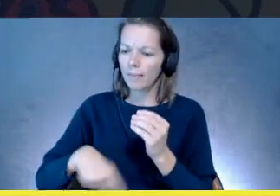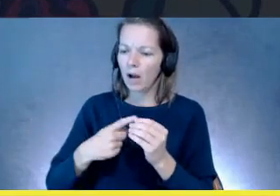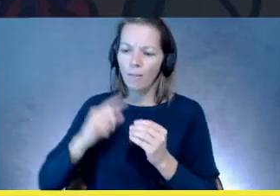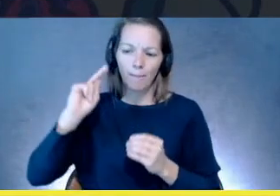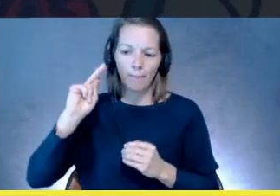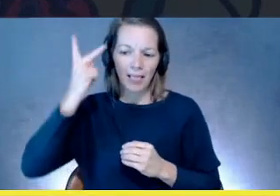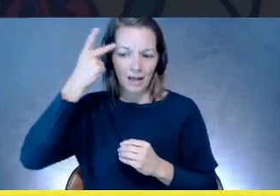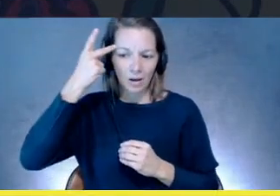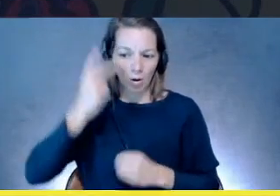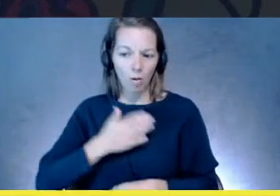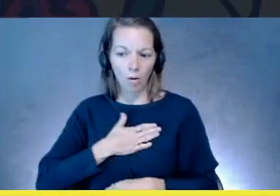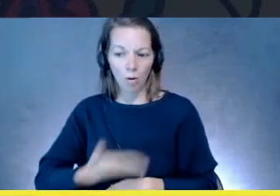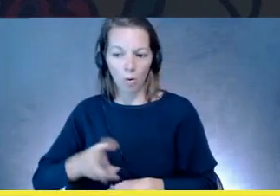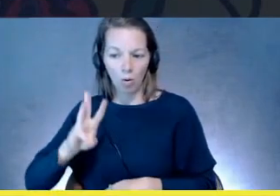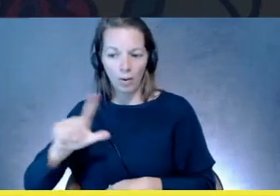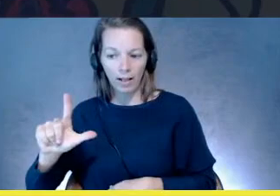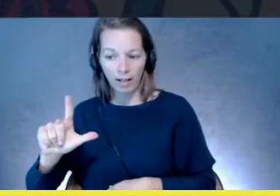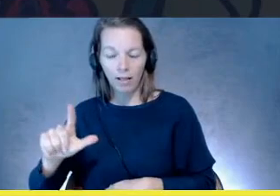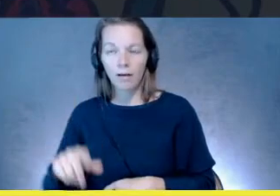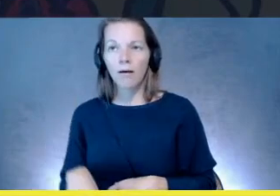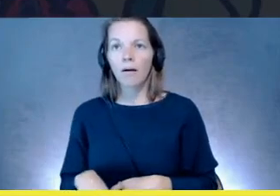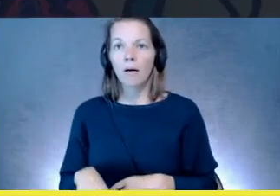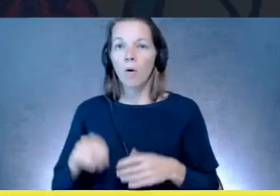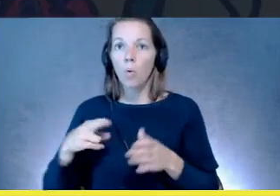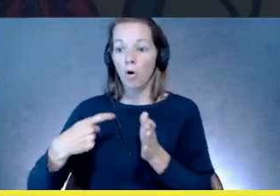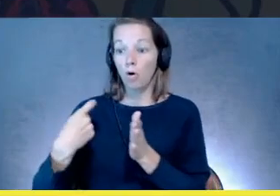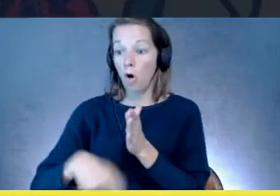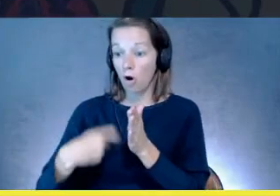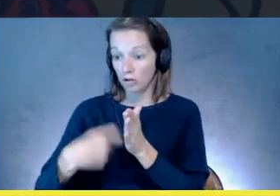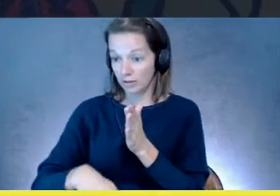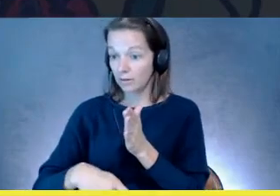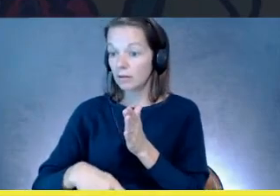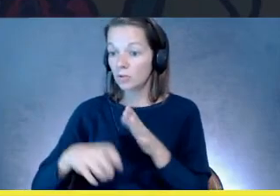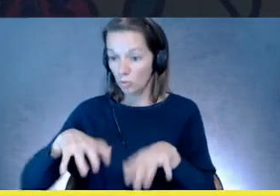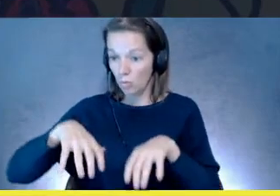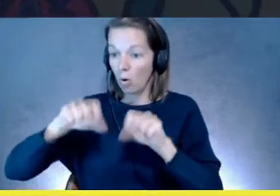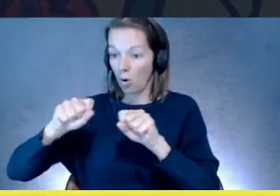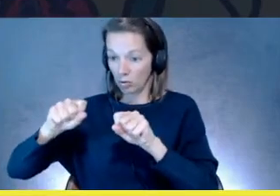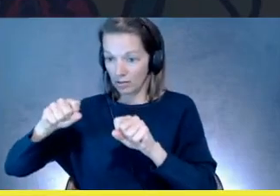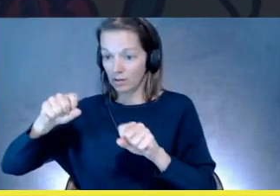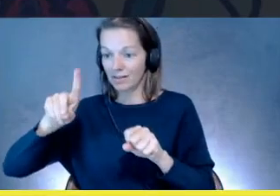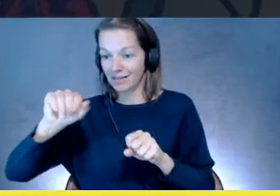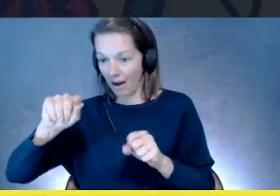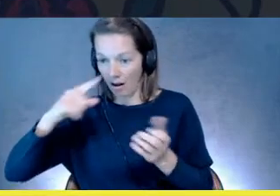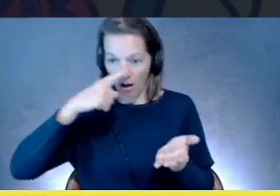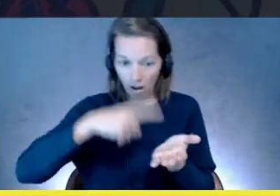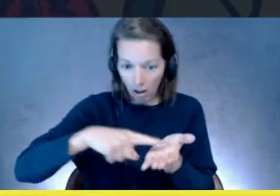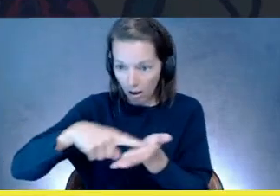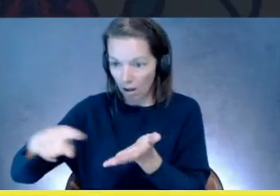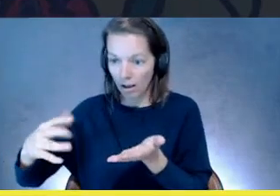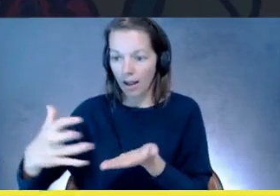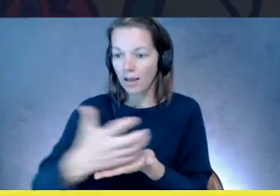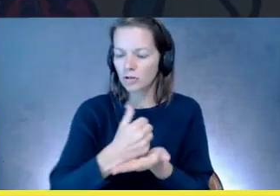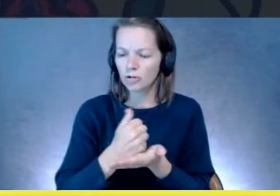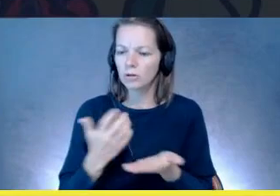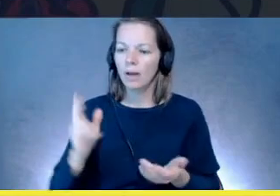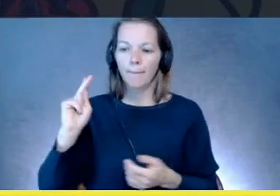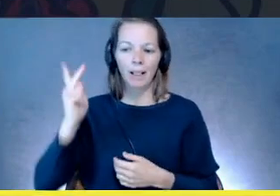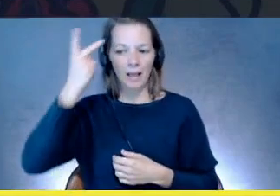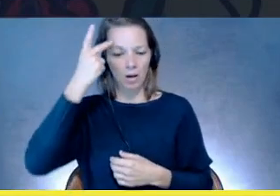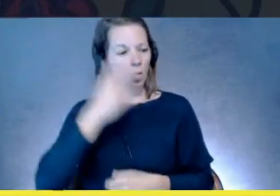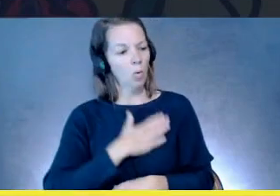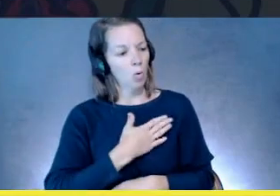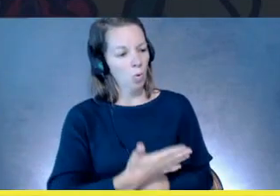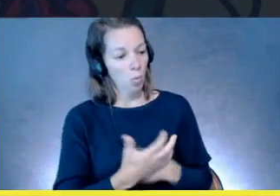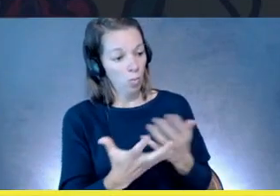Jean about the cost of data collection, and you talked about getting the political will to actually make